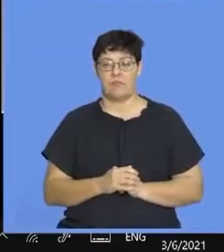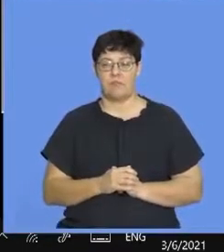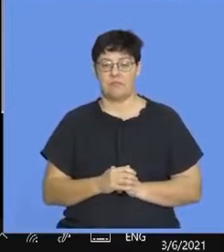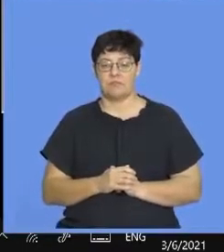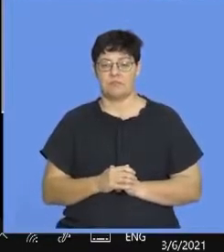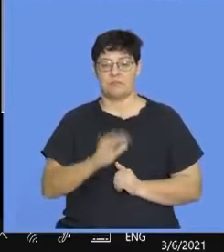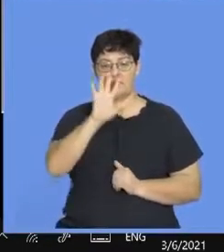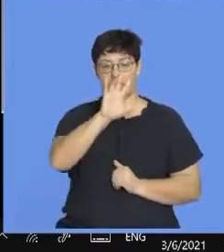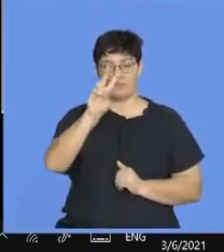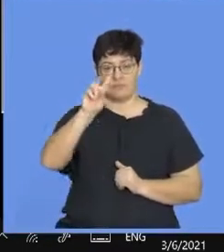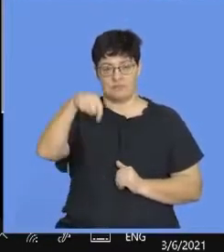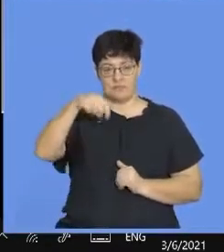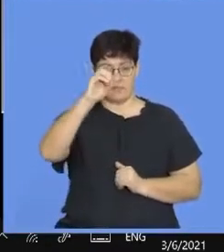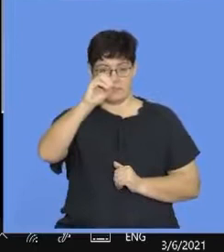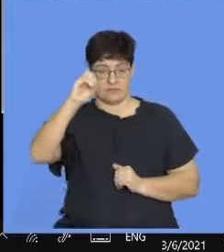take 52,000